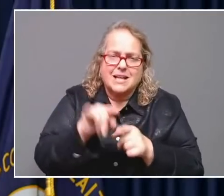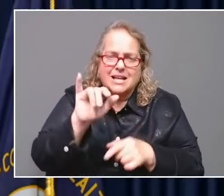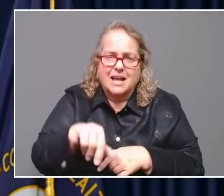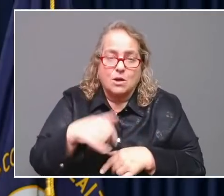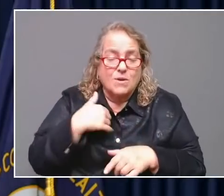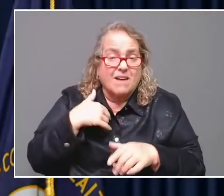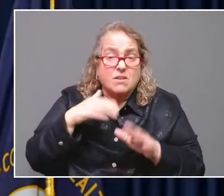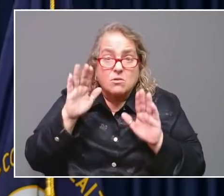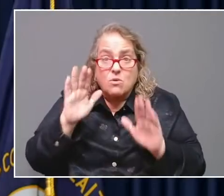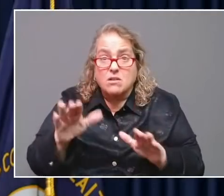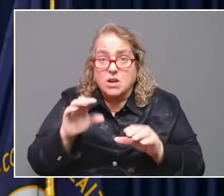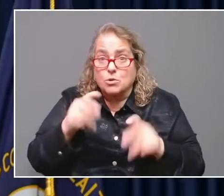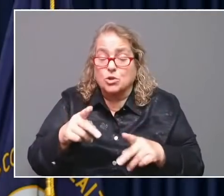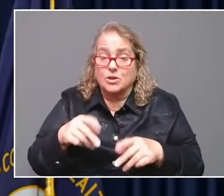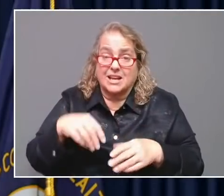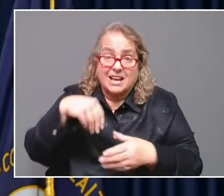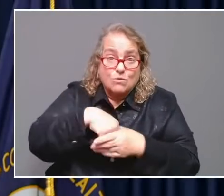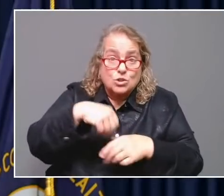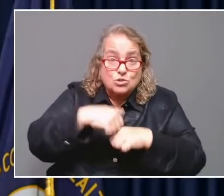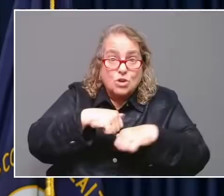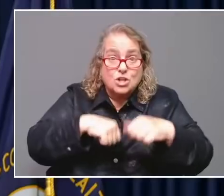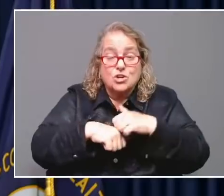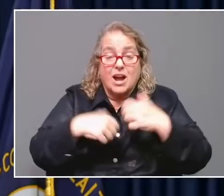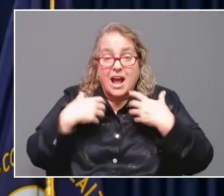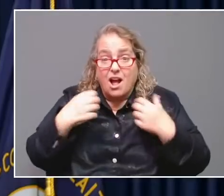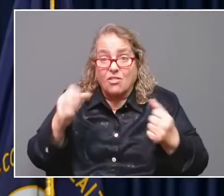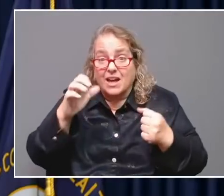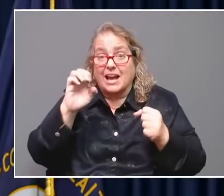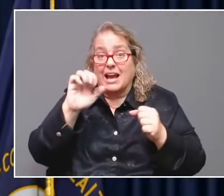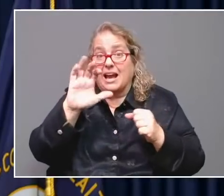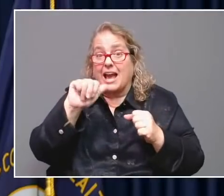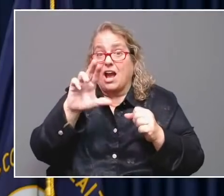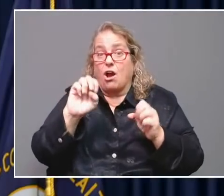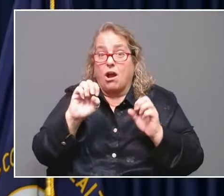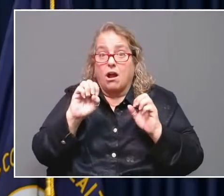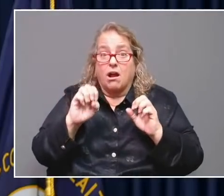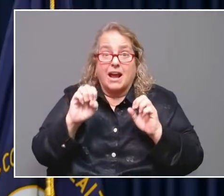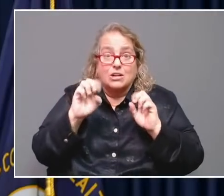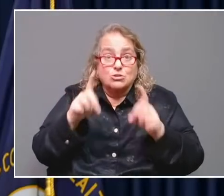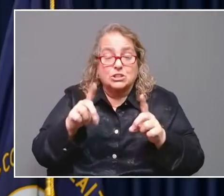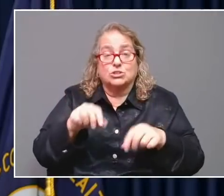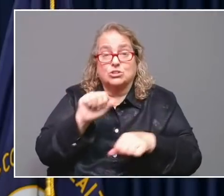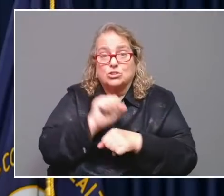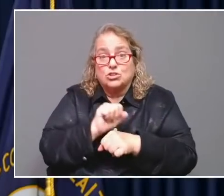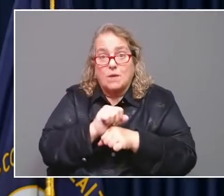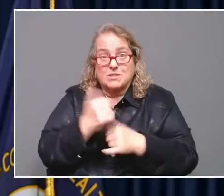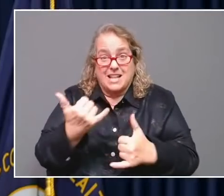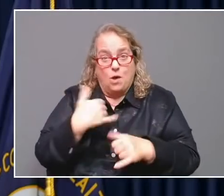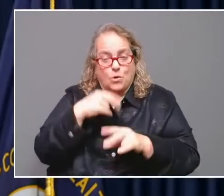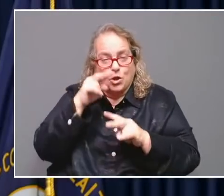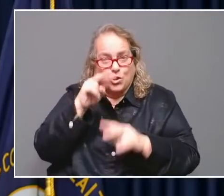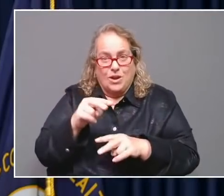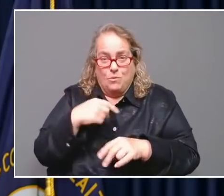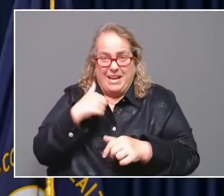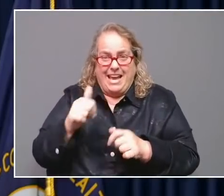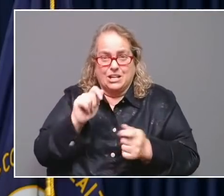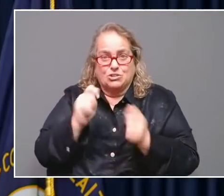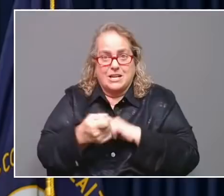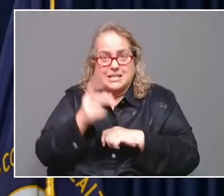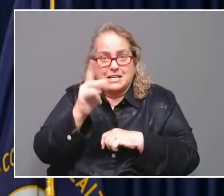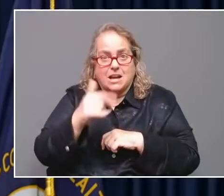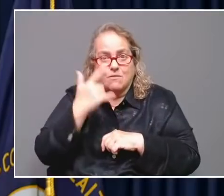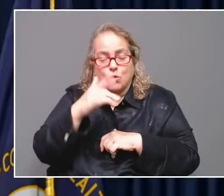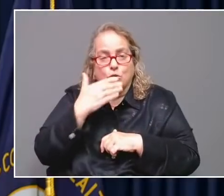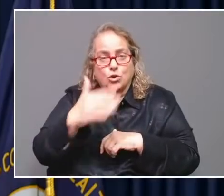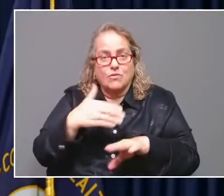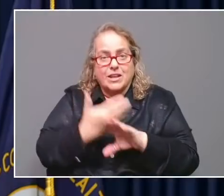at healthcare, education, and at jobs. We're sitting at a moment where we can change Kentucky for the good for the next 30 years. Are we really going